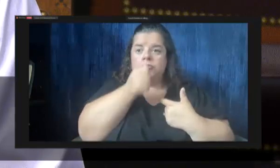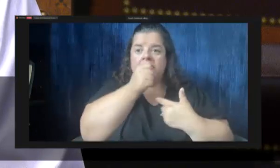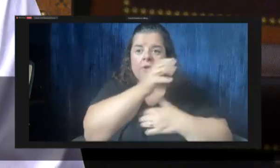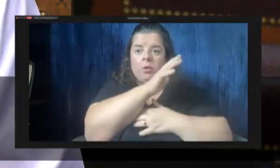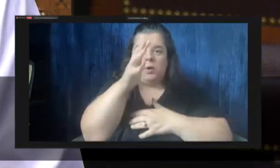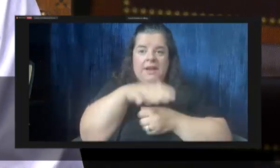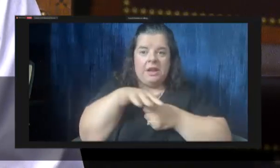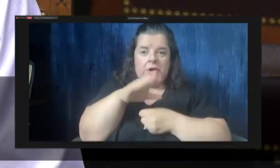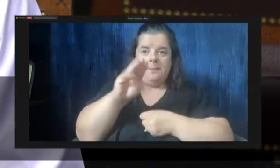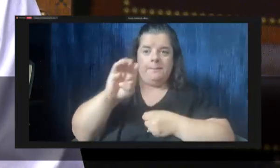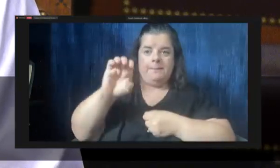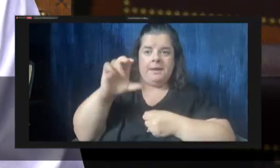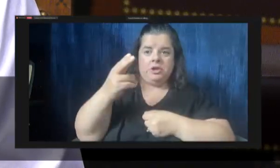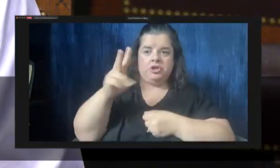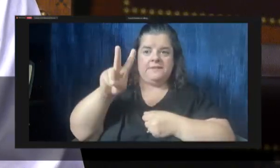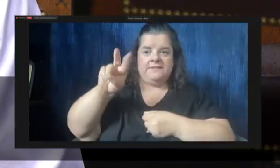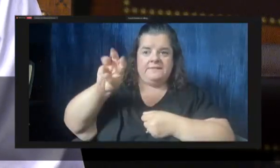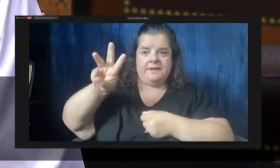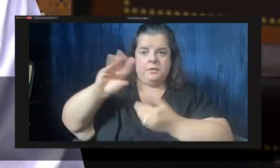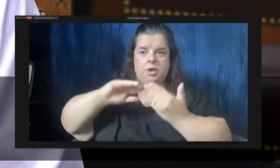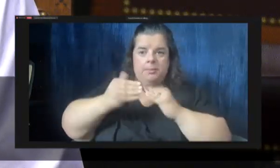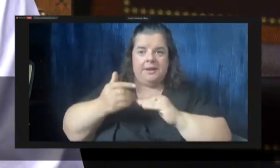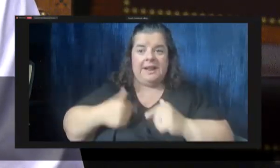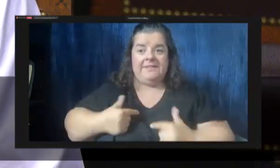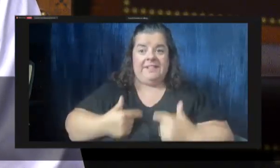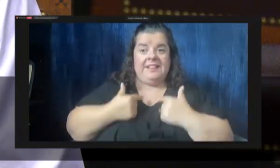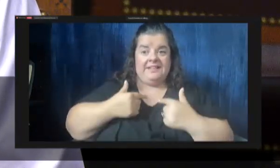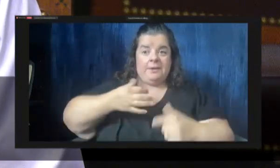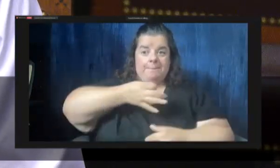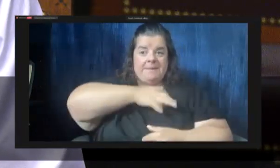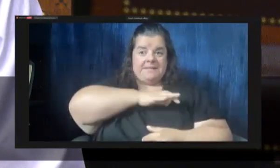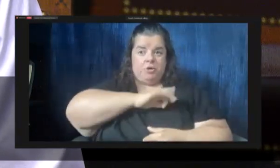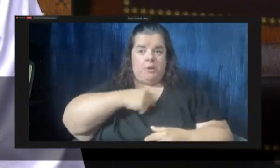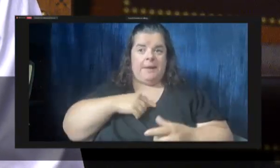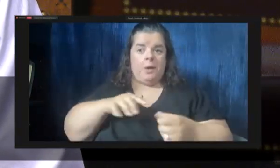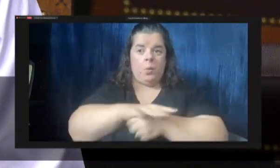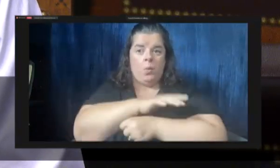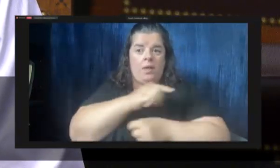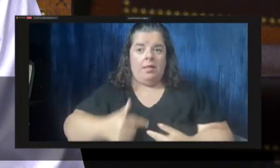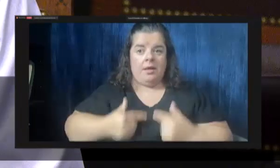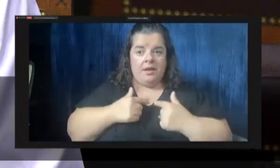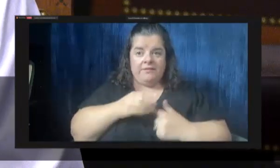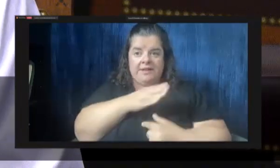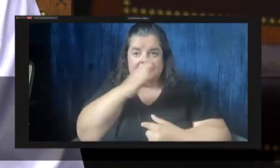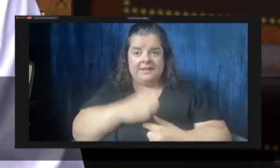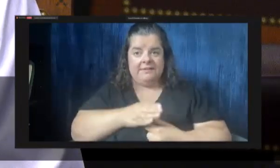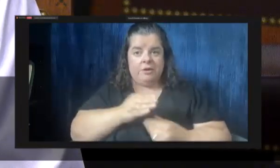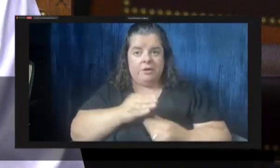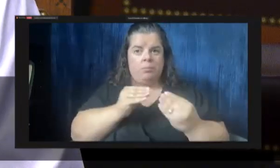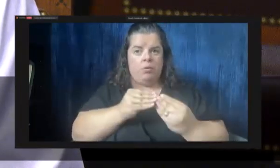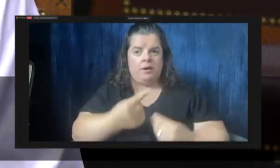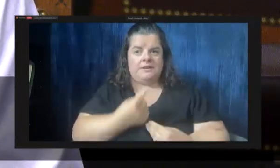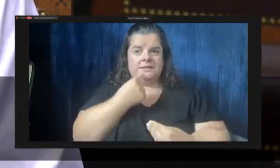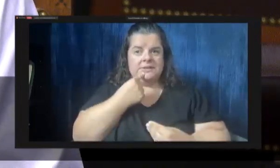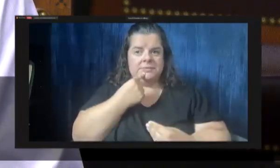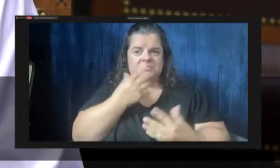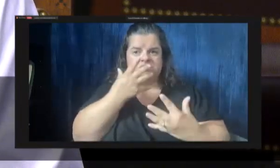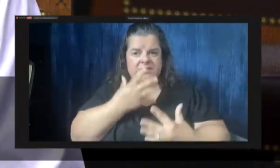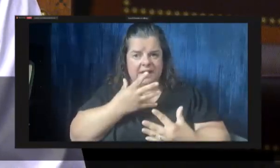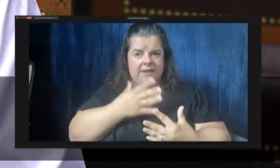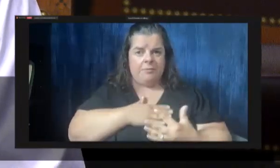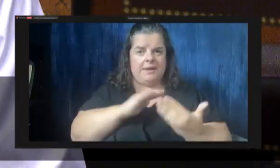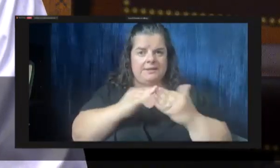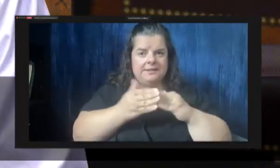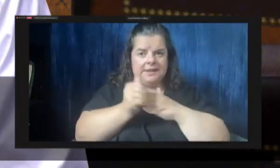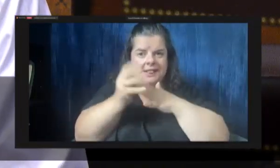Beachview community. I have lived in the city of Pittsburgh my entire life, and I have never been more disappointed and ashamed of my city leaders than I